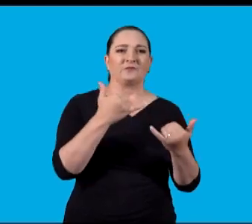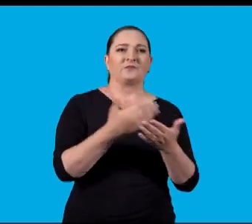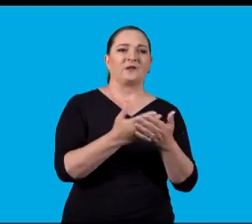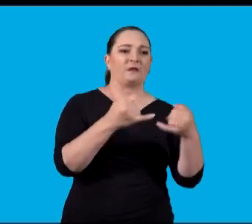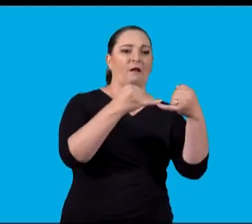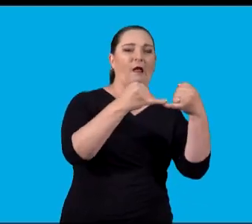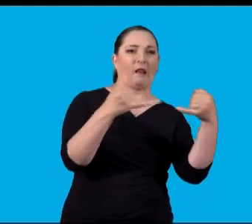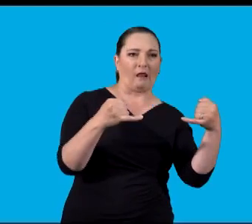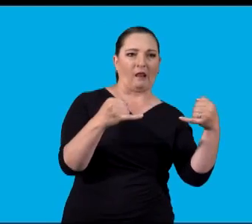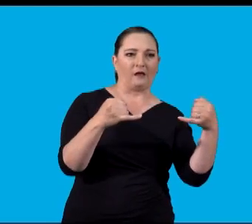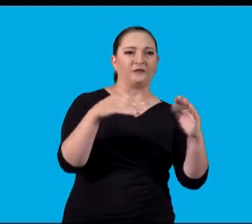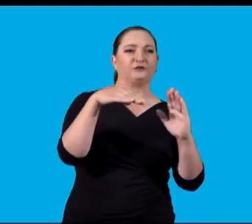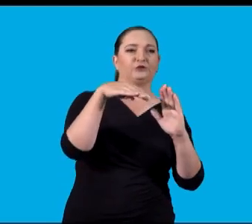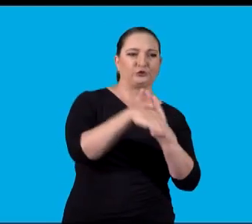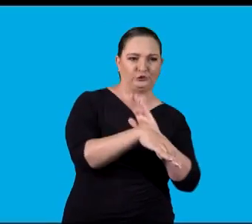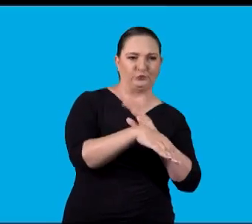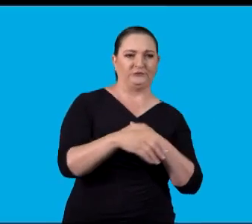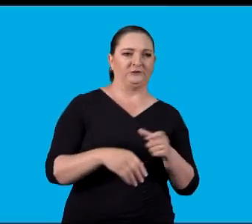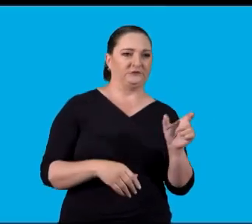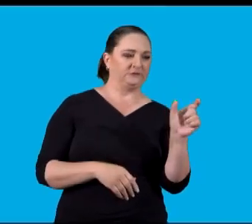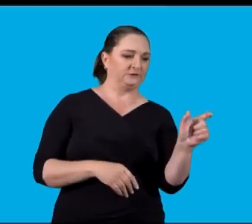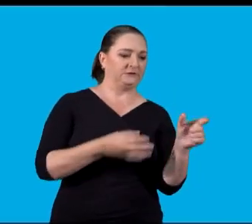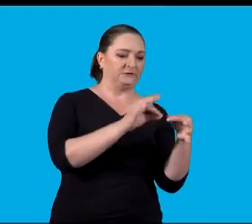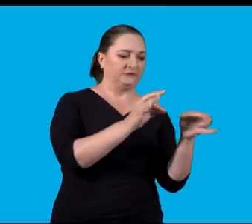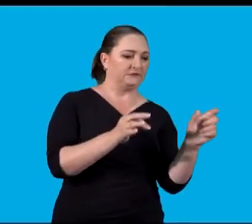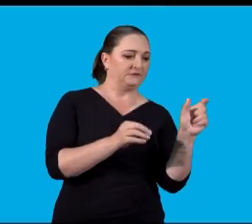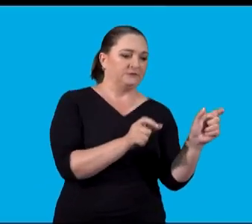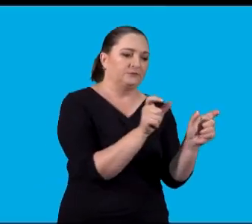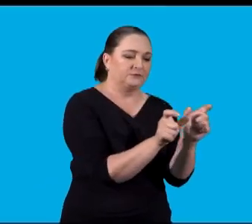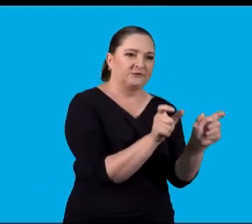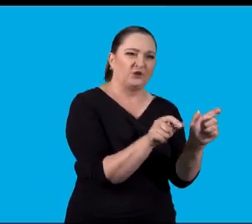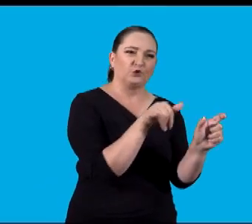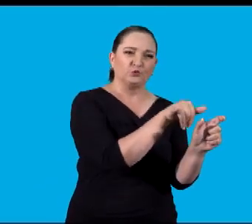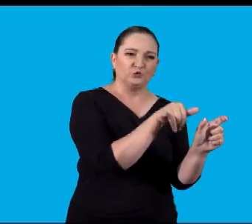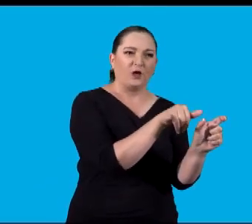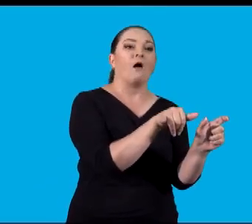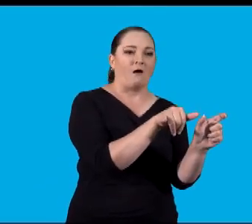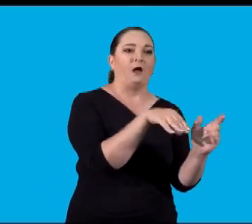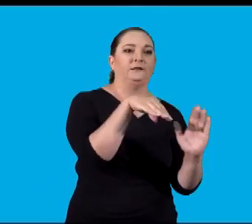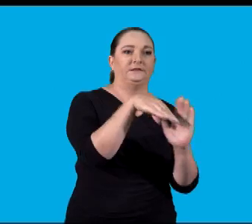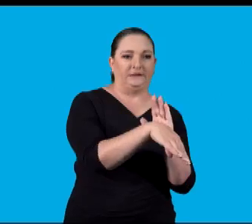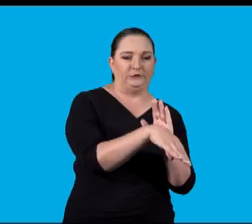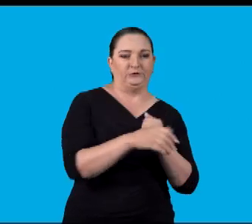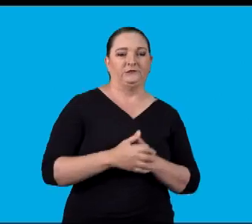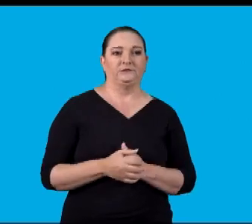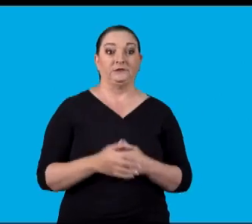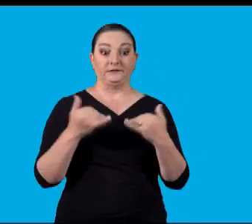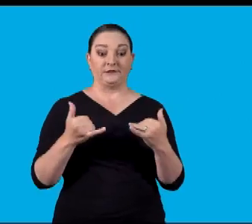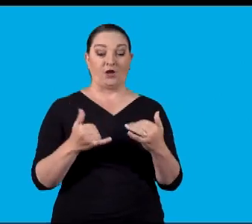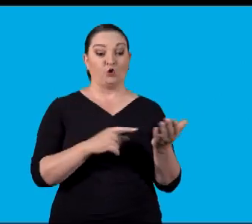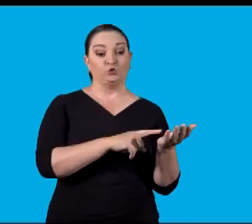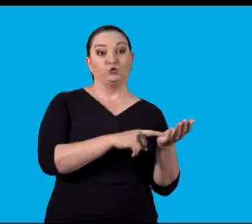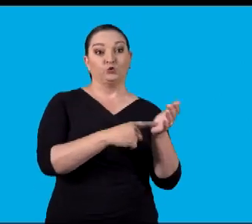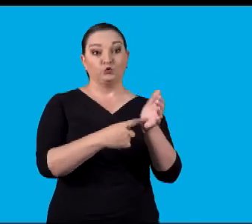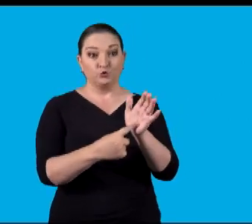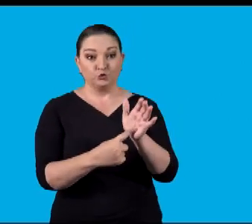come here and then you underline what? Decrease. All right? It is a decrease in inventory. And then you come here.